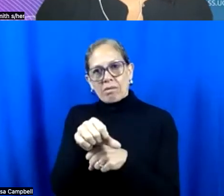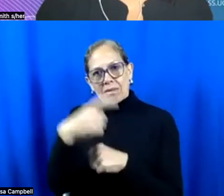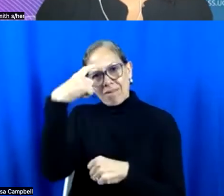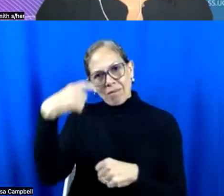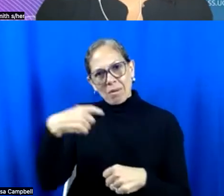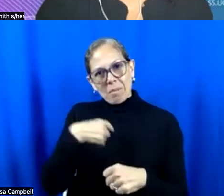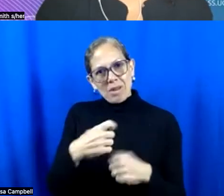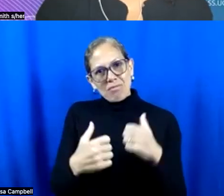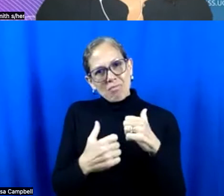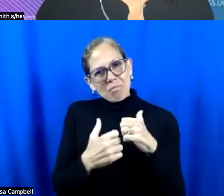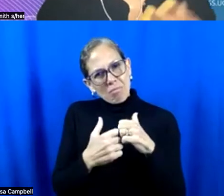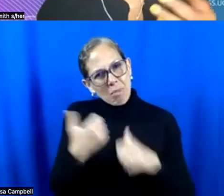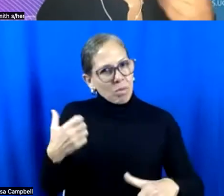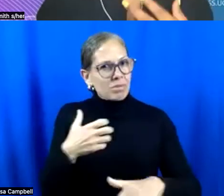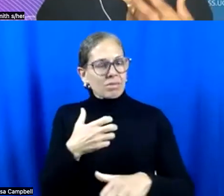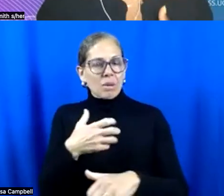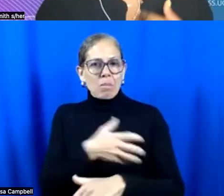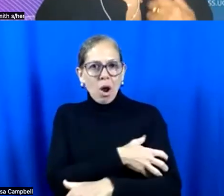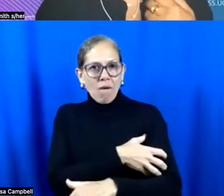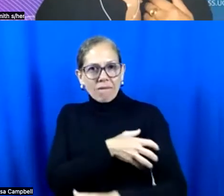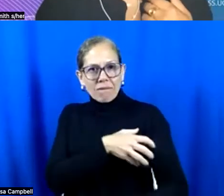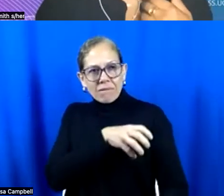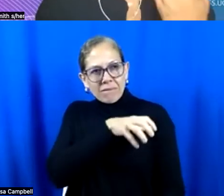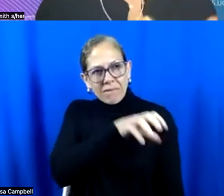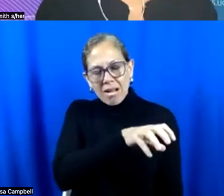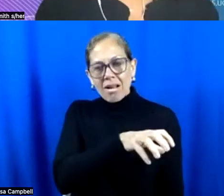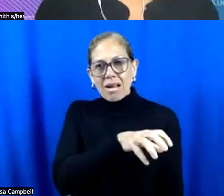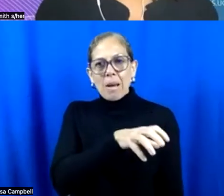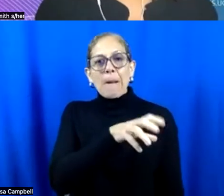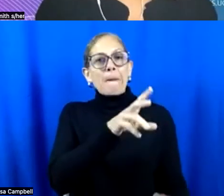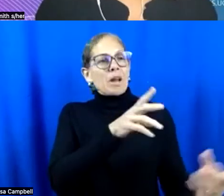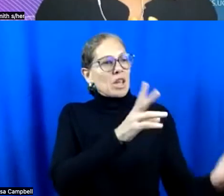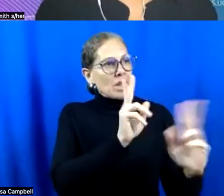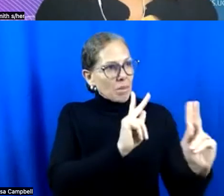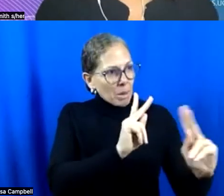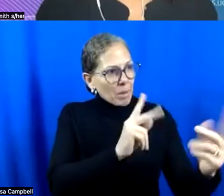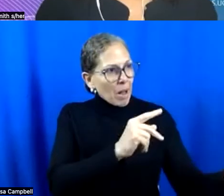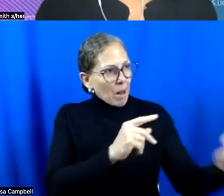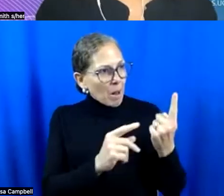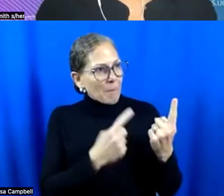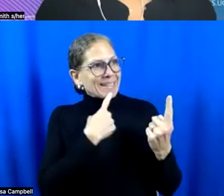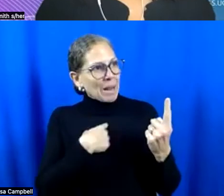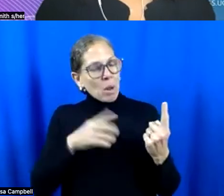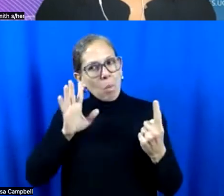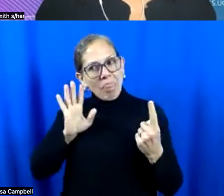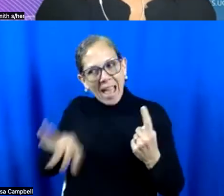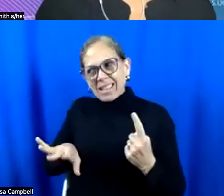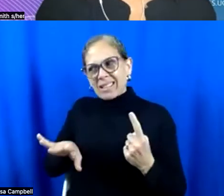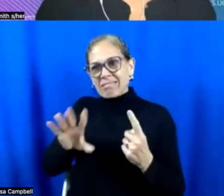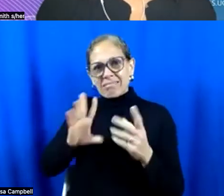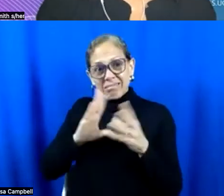most empowering step, is when young people can reflect back what was originally, and it's always the purpose.